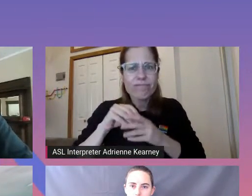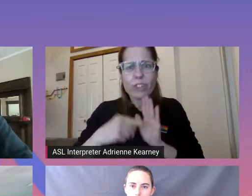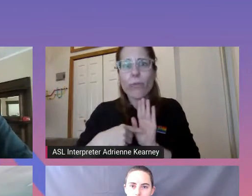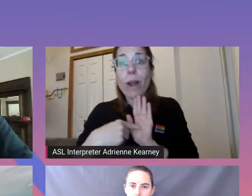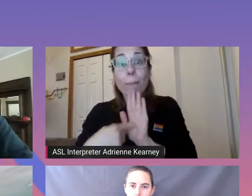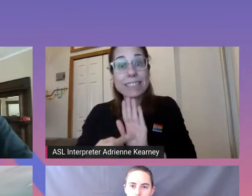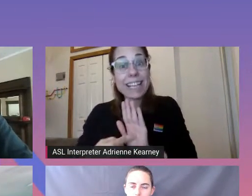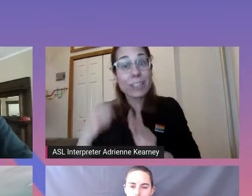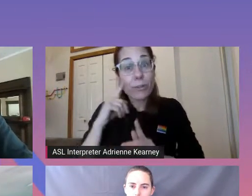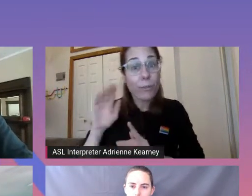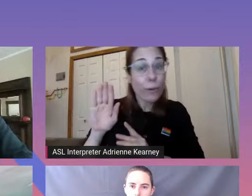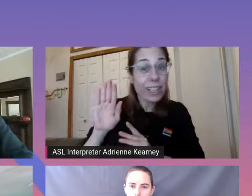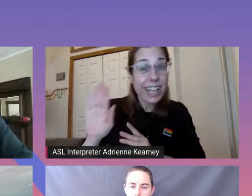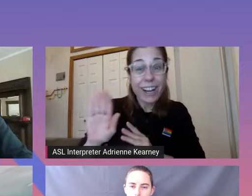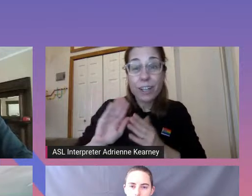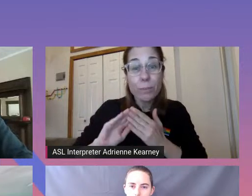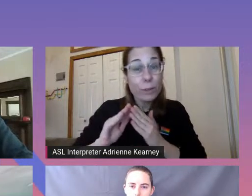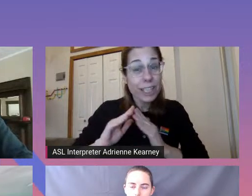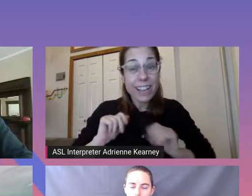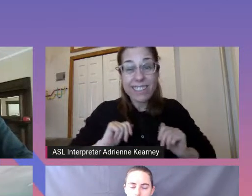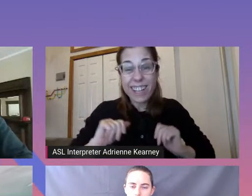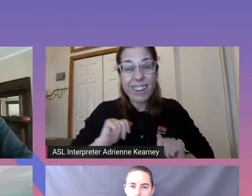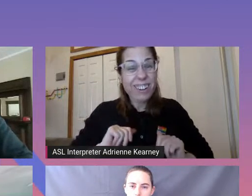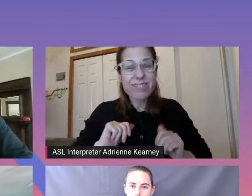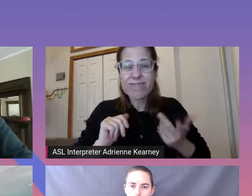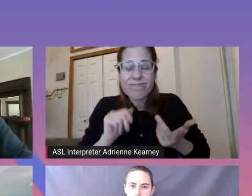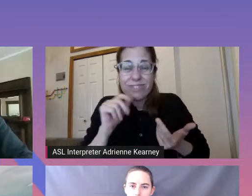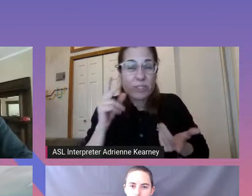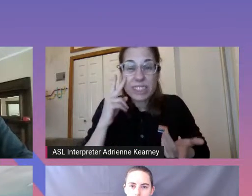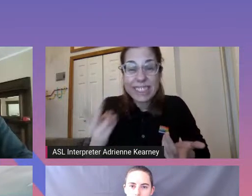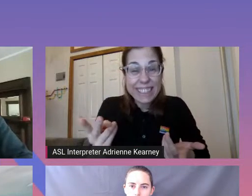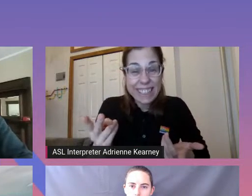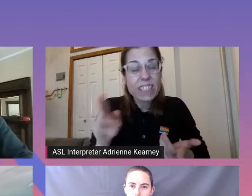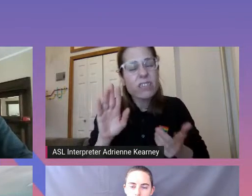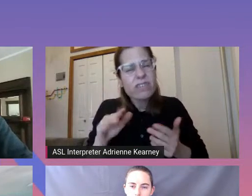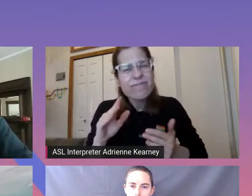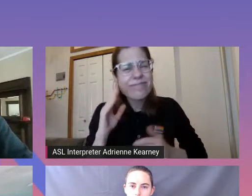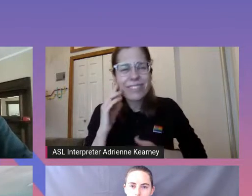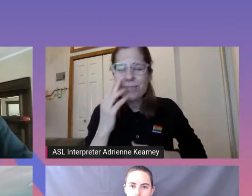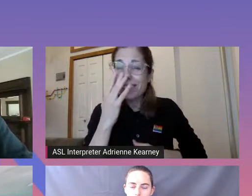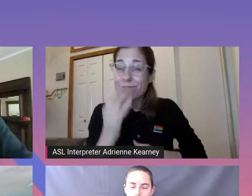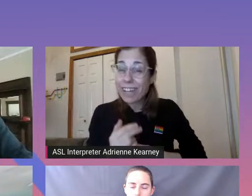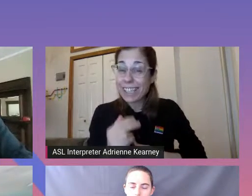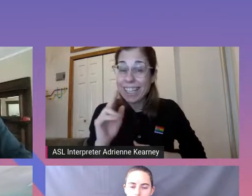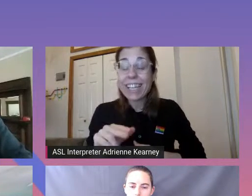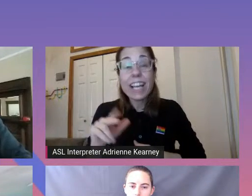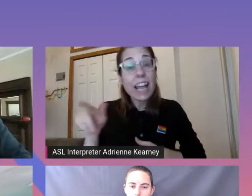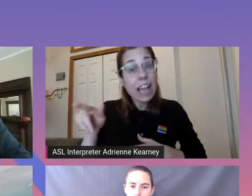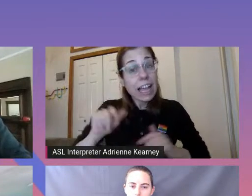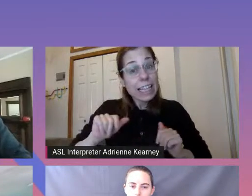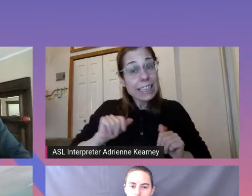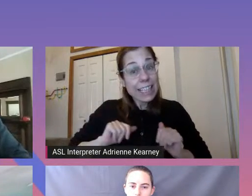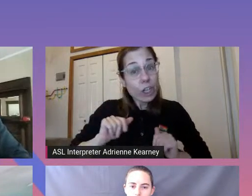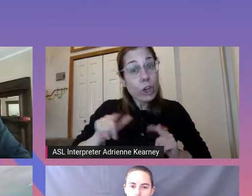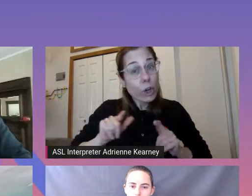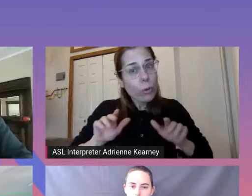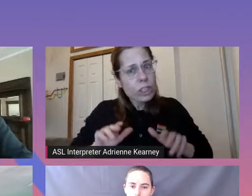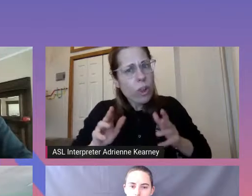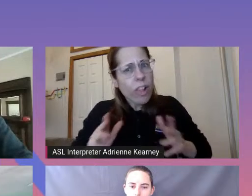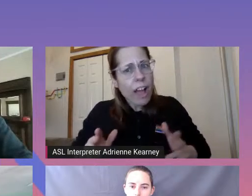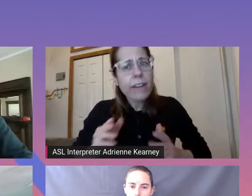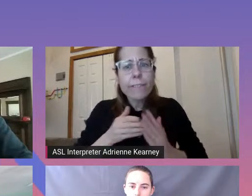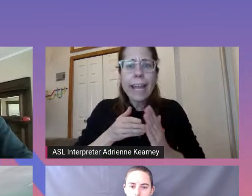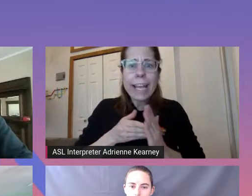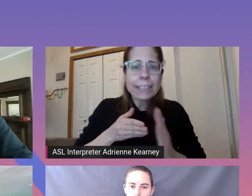represented, nor is there, it's funny, like, you know, we do anti-racism work in the theater community a lot, specifically at Long Wharf. And it's